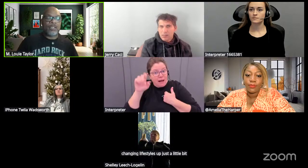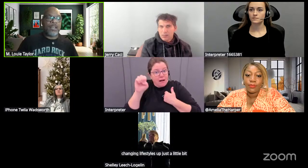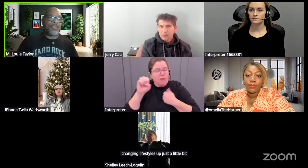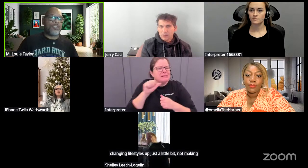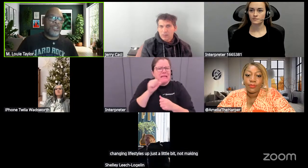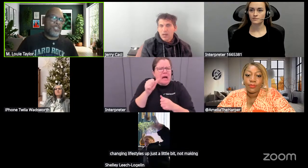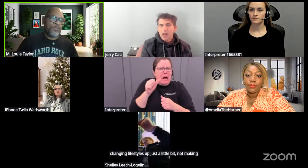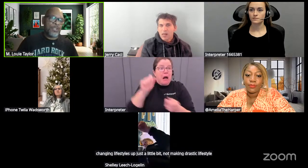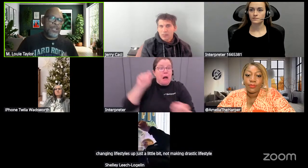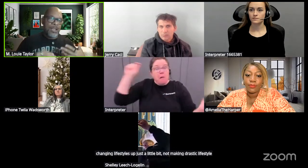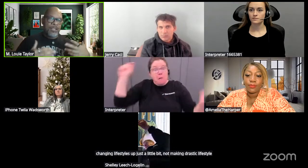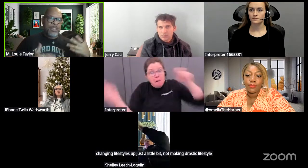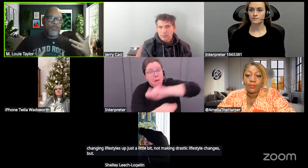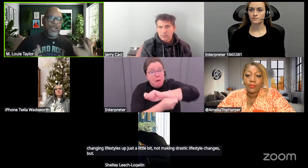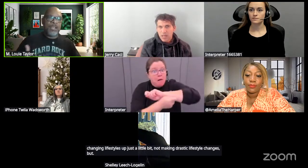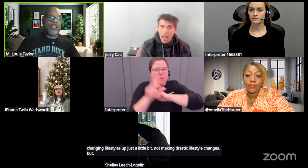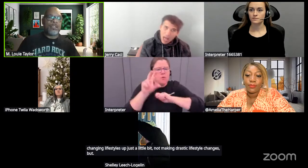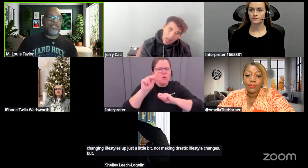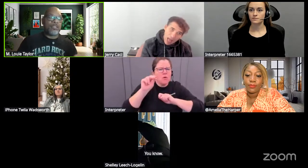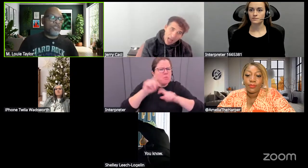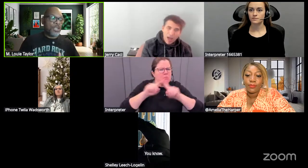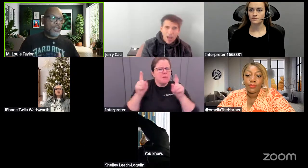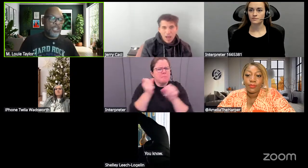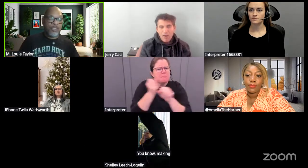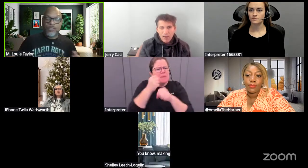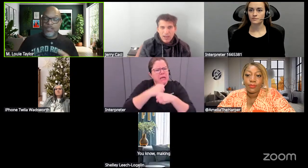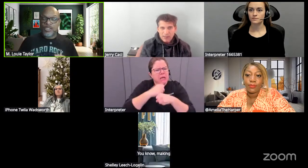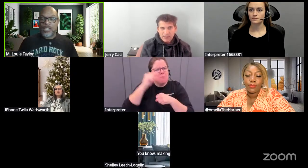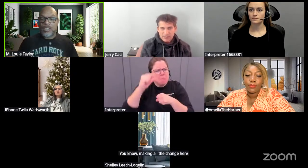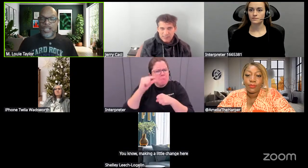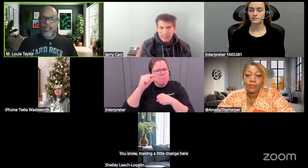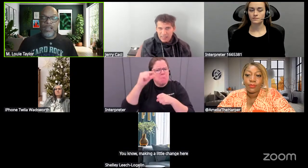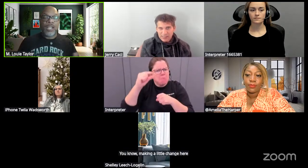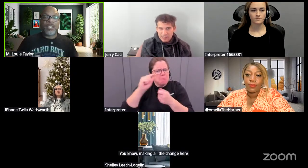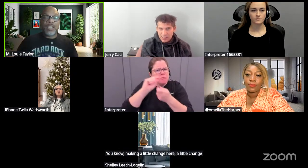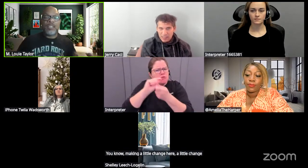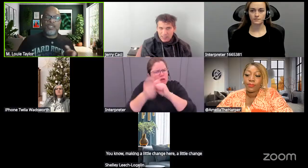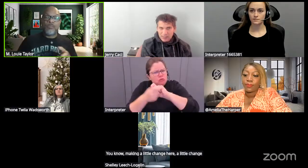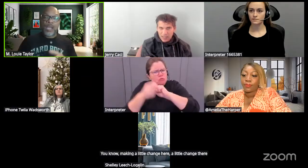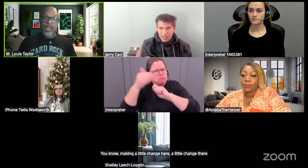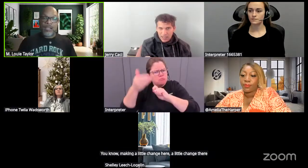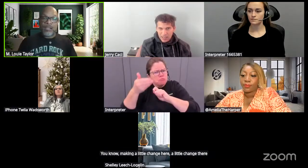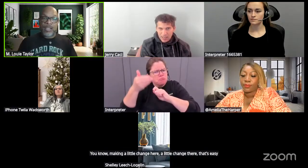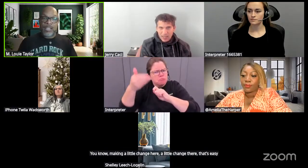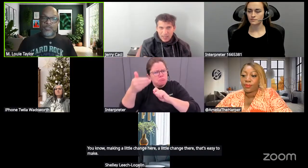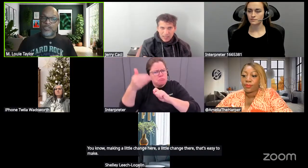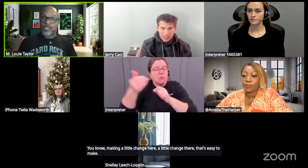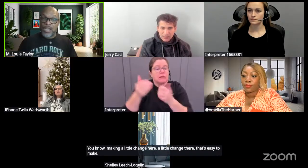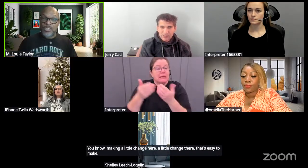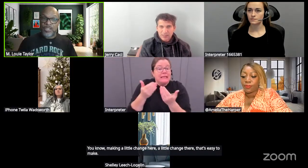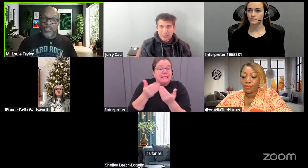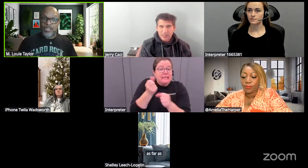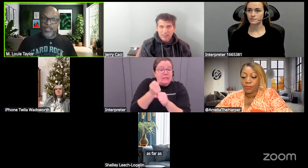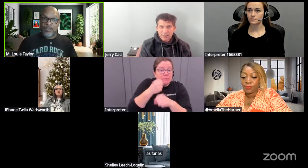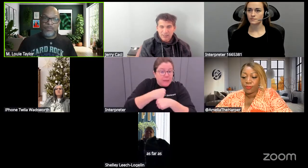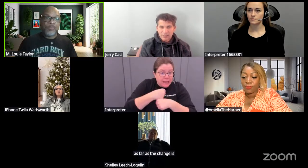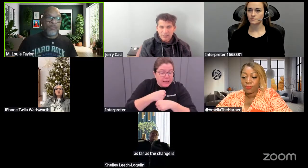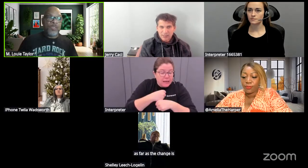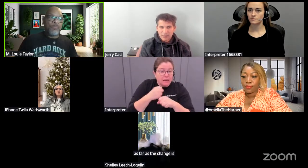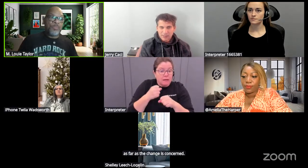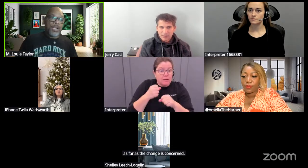drastic lifestyle changes, but making a little change here, a little change there. That's easy to make as far as the change is